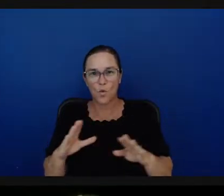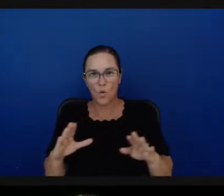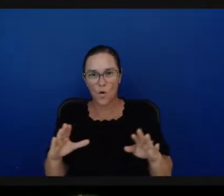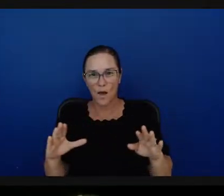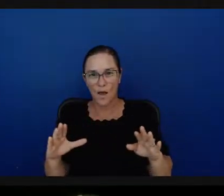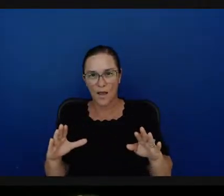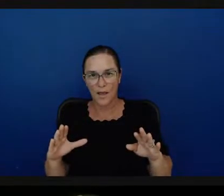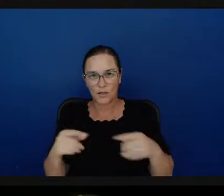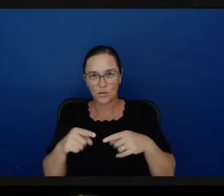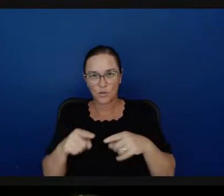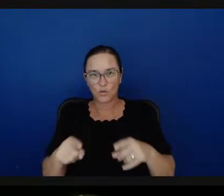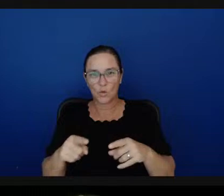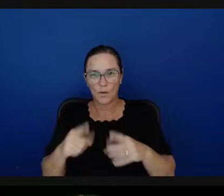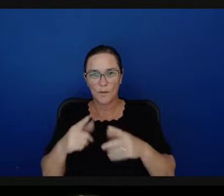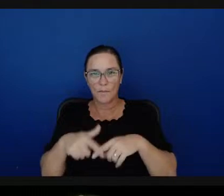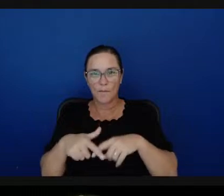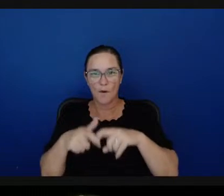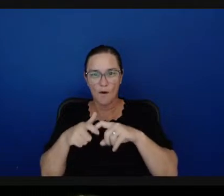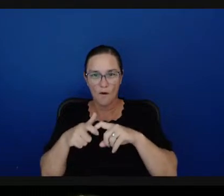perspective during the pause.